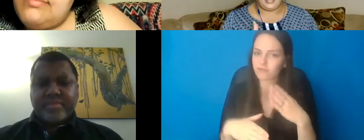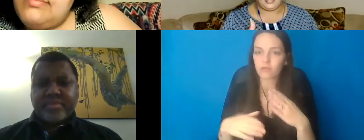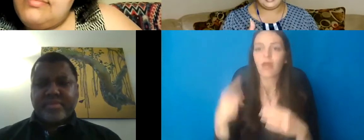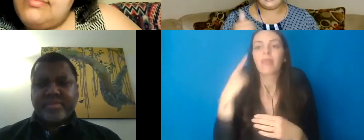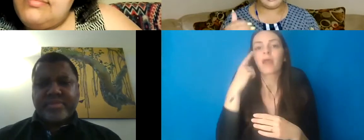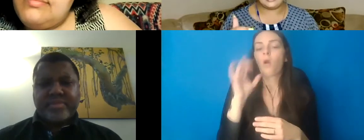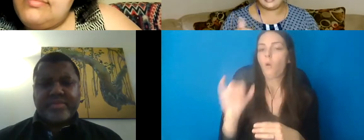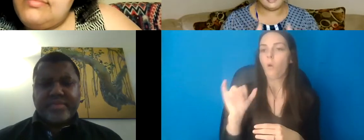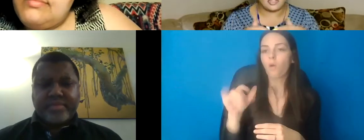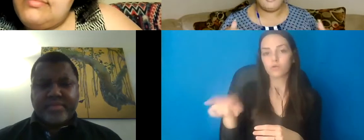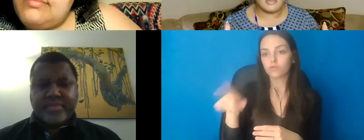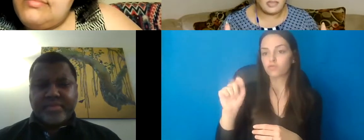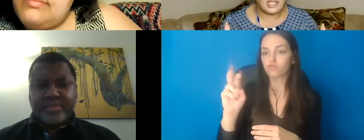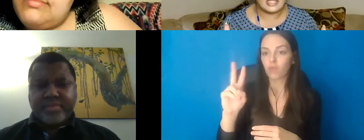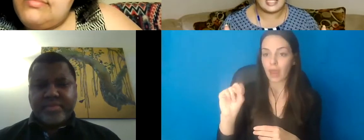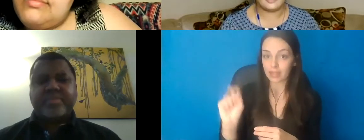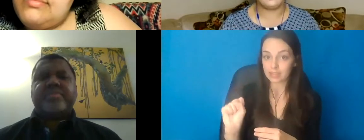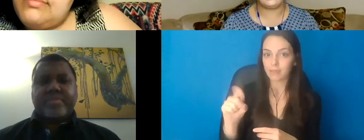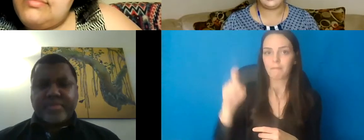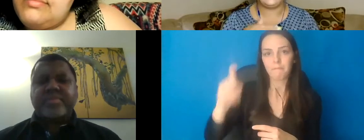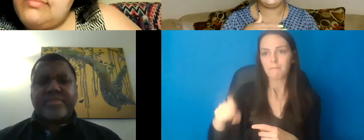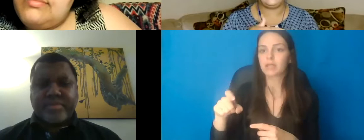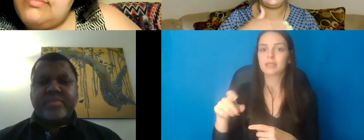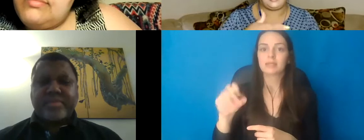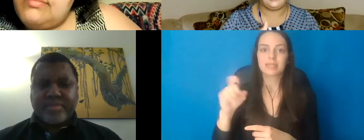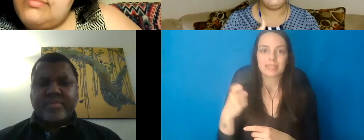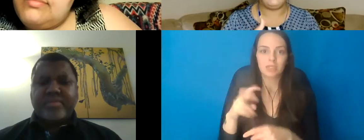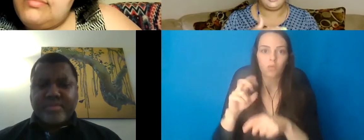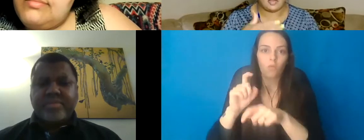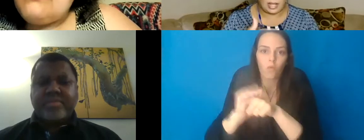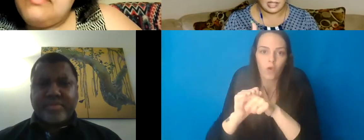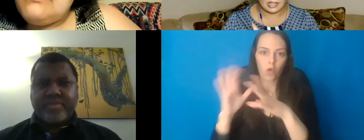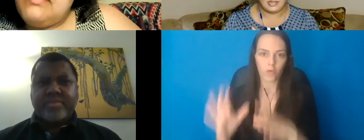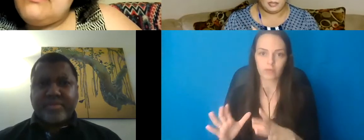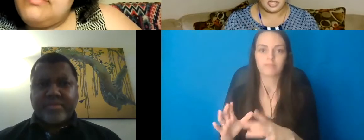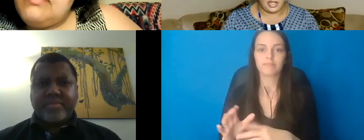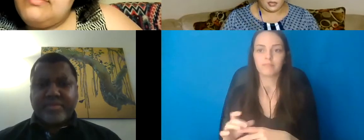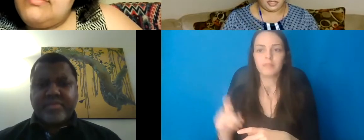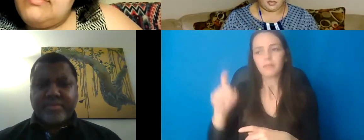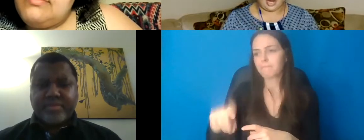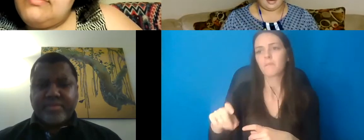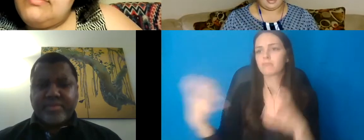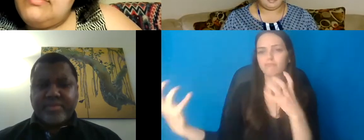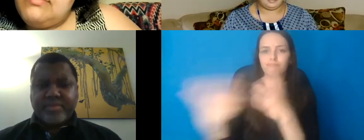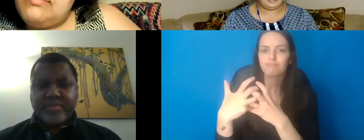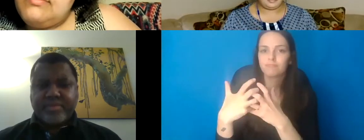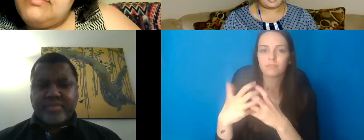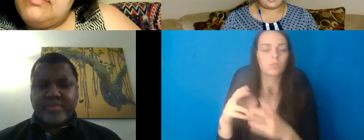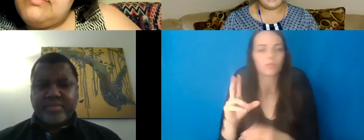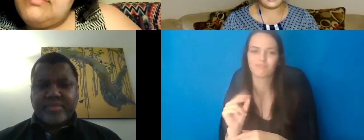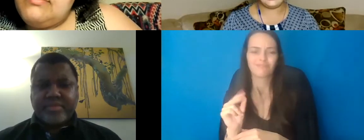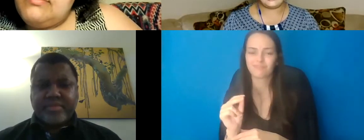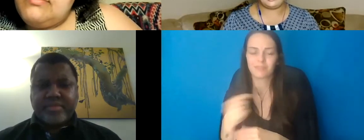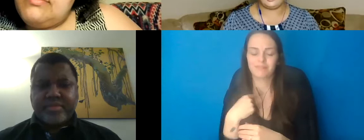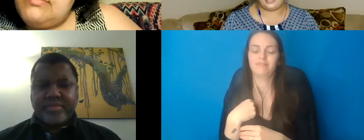And again, like I said, there's no problem with being a sex worker, but that added that, that must be what you are. And when I